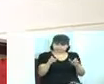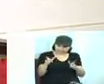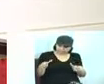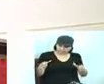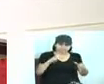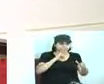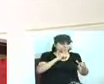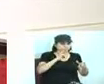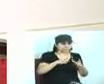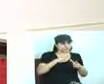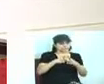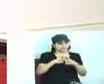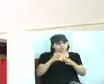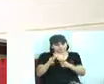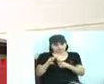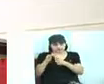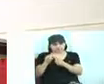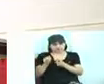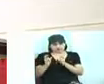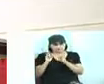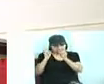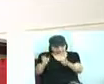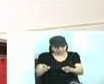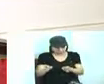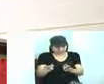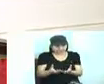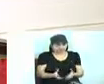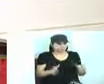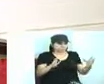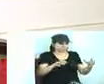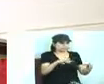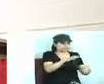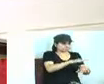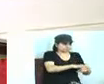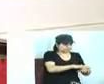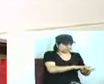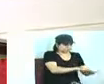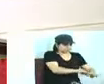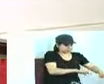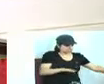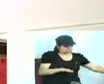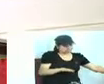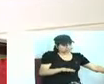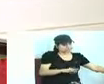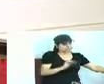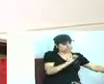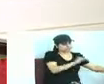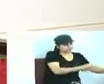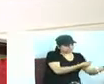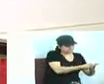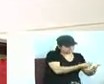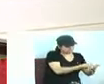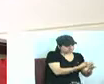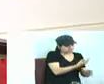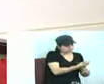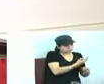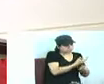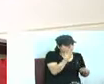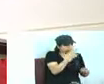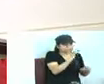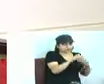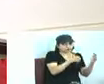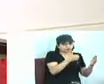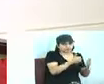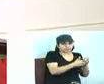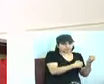offering is the Helping Hands offering. That's in a basket right here at the altar. We invite you to come forward. That's the money that we use for all of our ministries